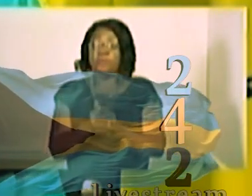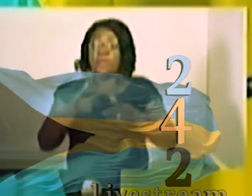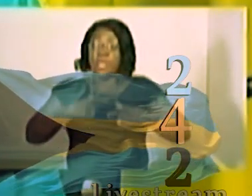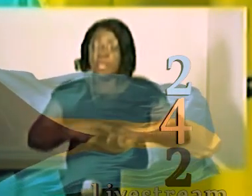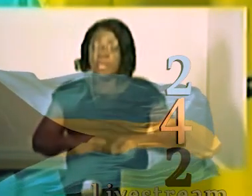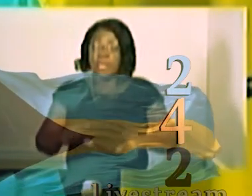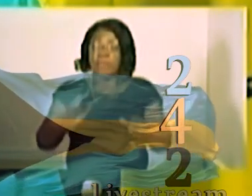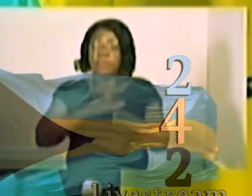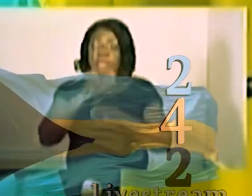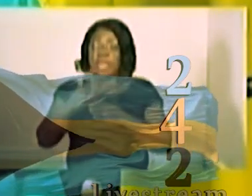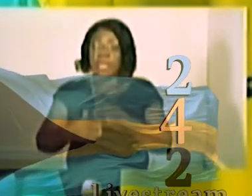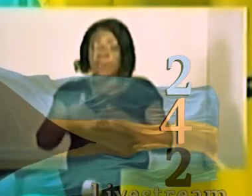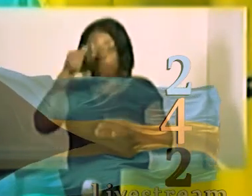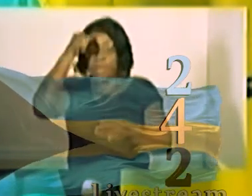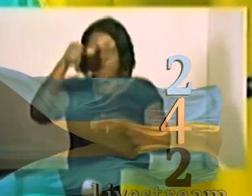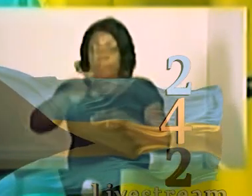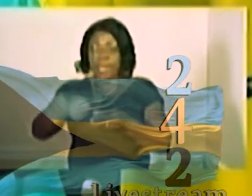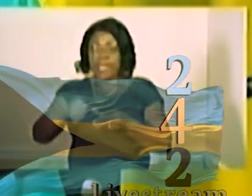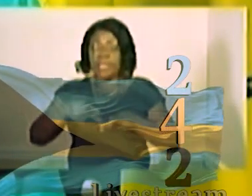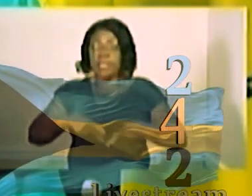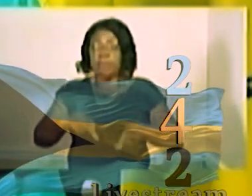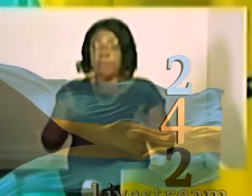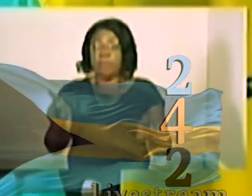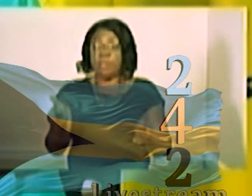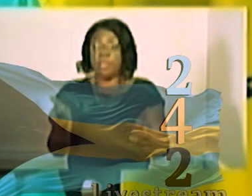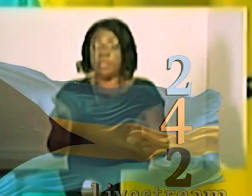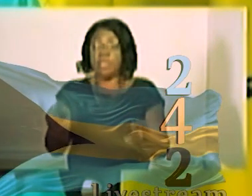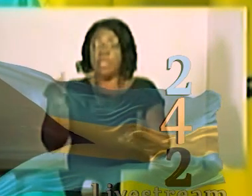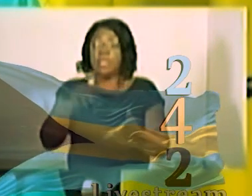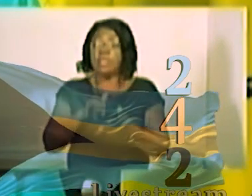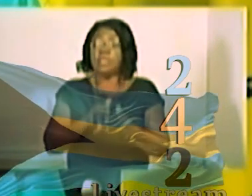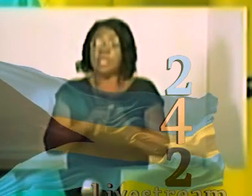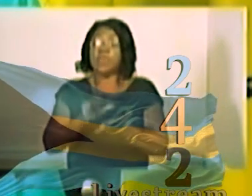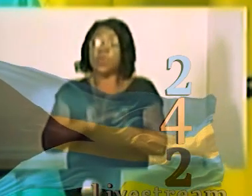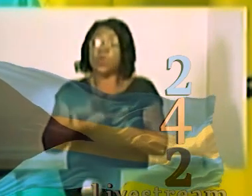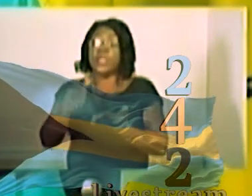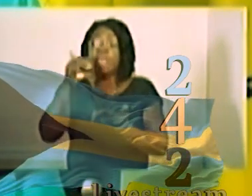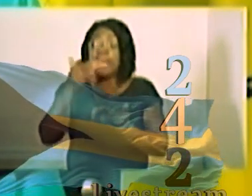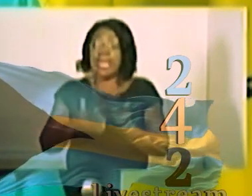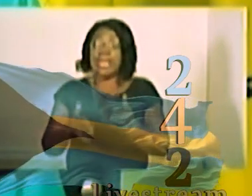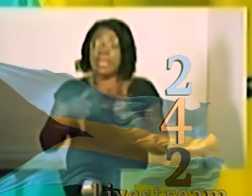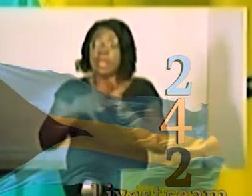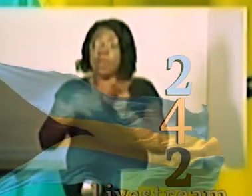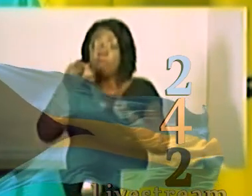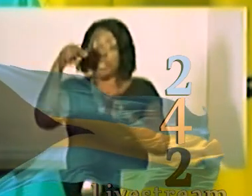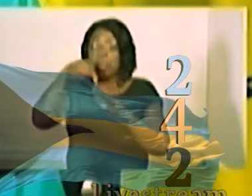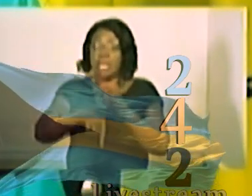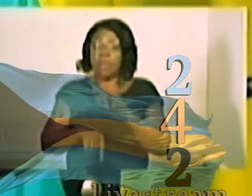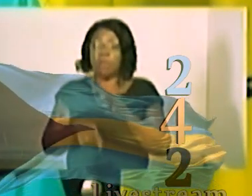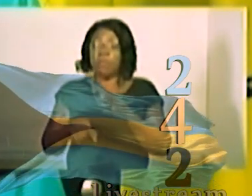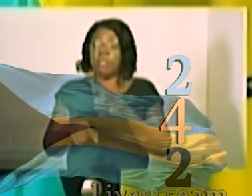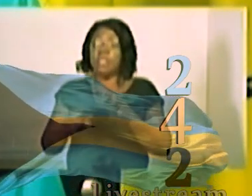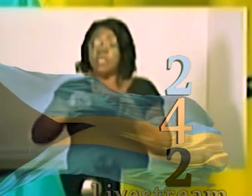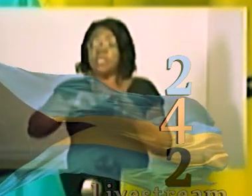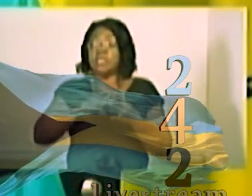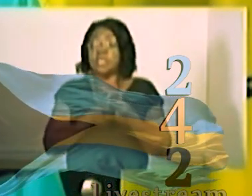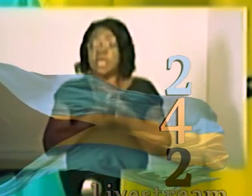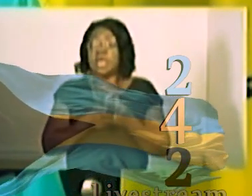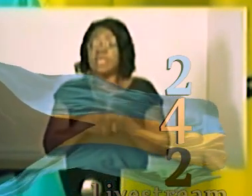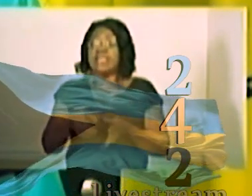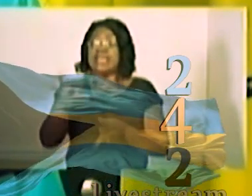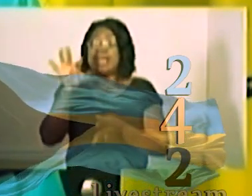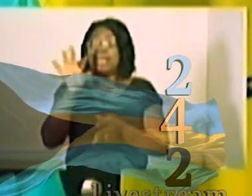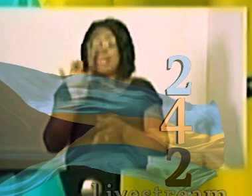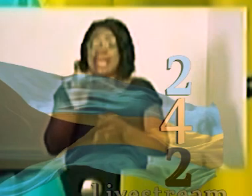Let me end by reminding the public that the weekend lockdown goes into effect at